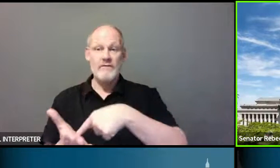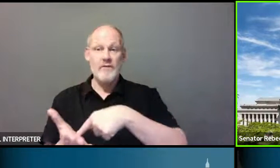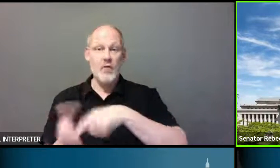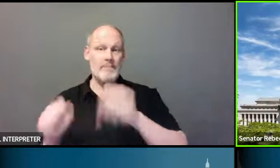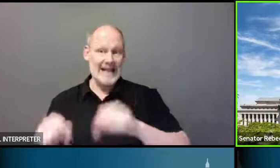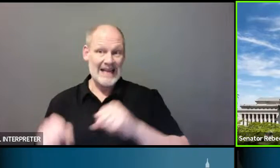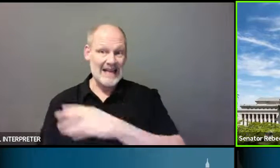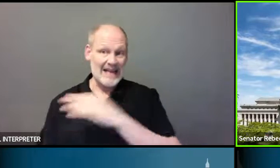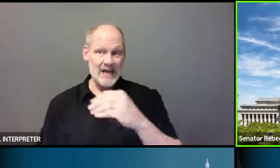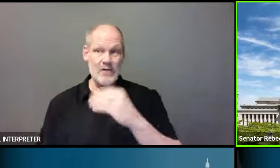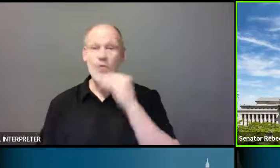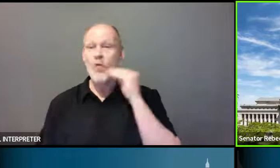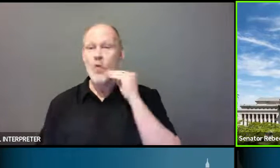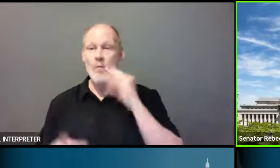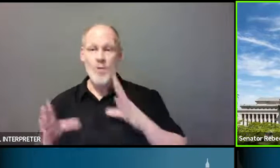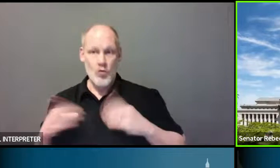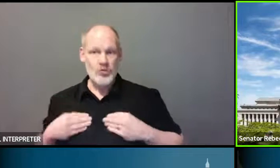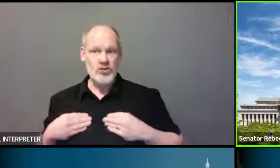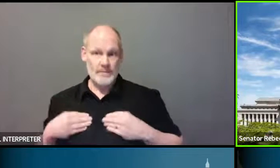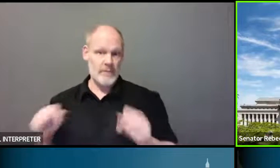district.